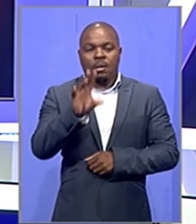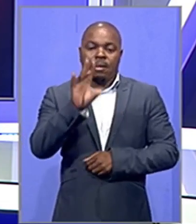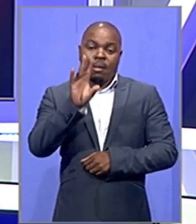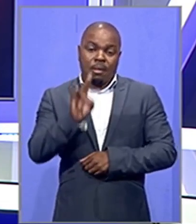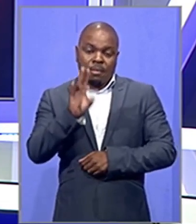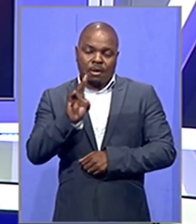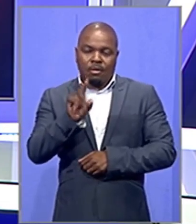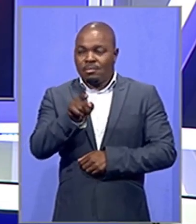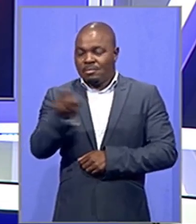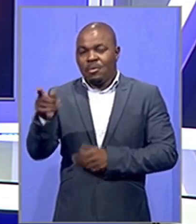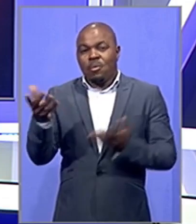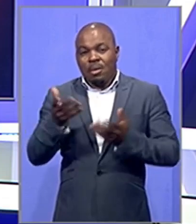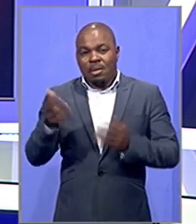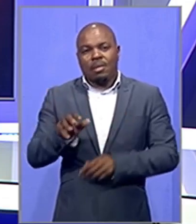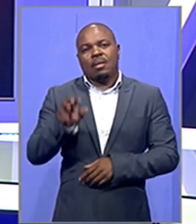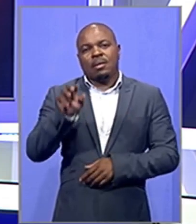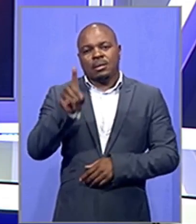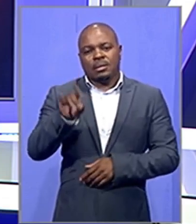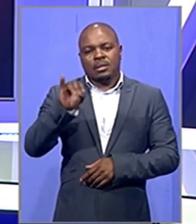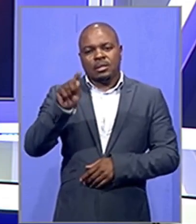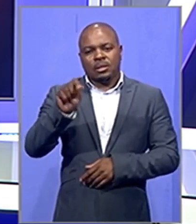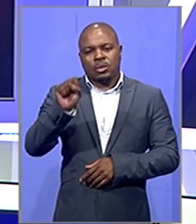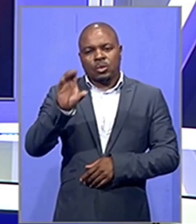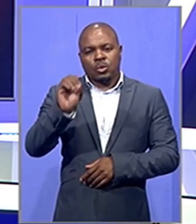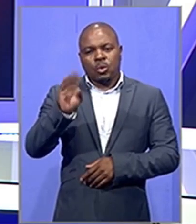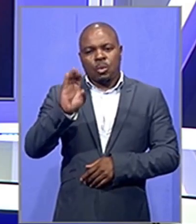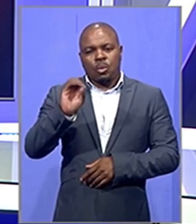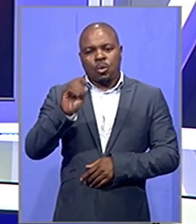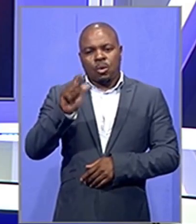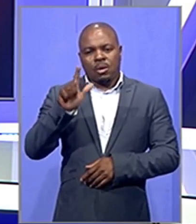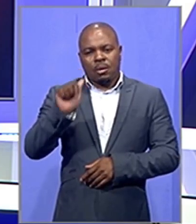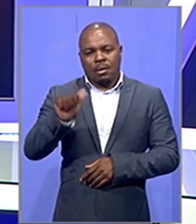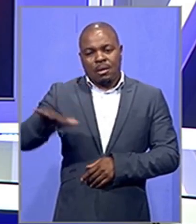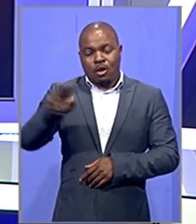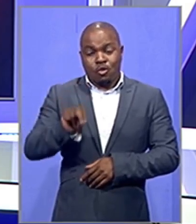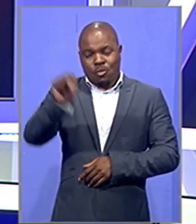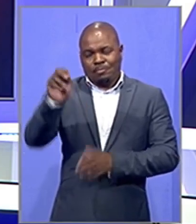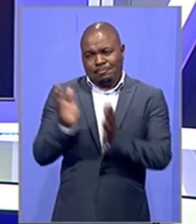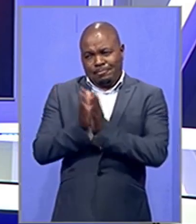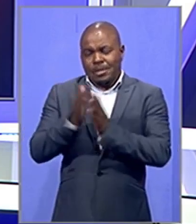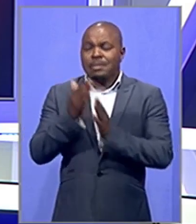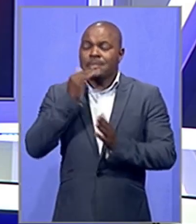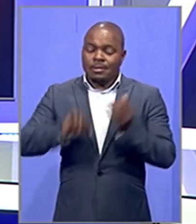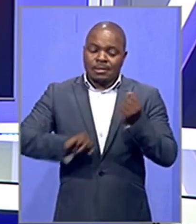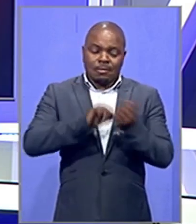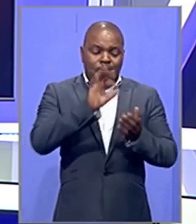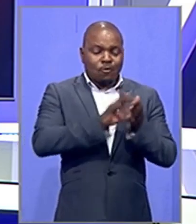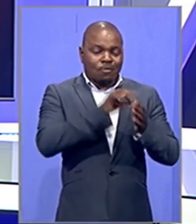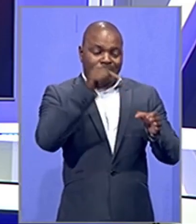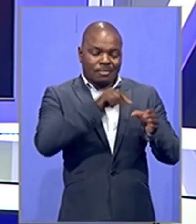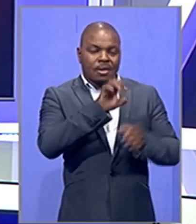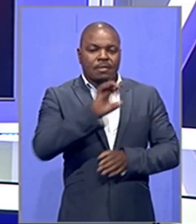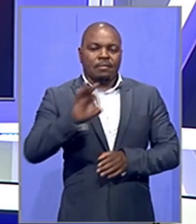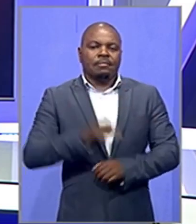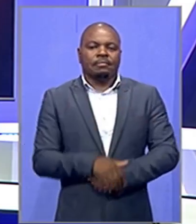ka laboraro ka Masepaleng wa selegae wa Ditsobotla ka Northwest go kgetha mokgatlo wa gabo.